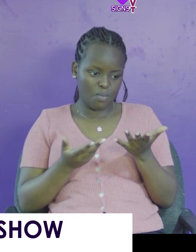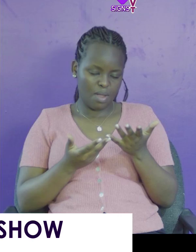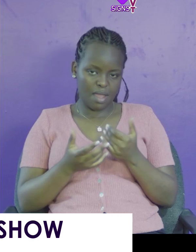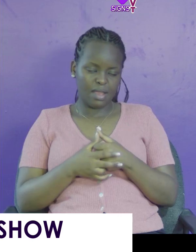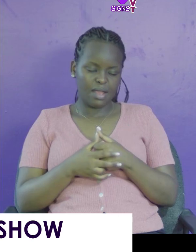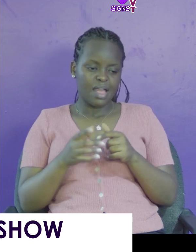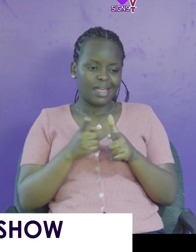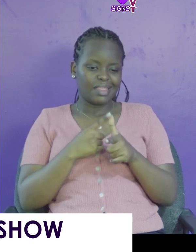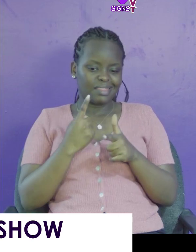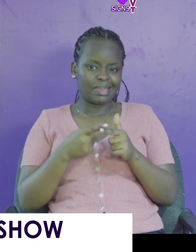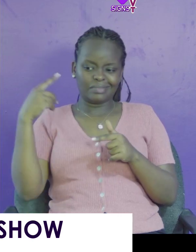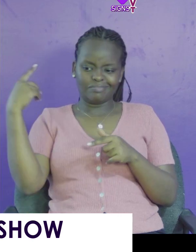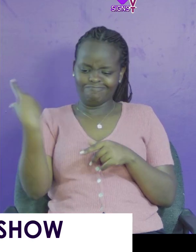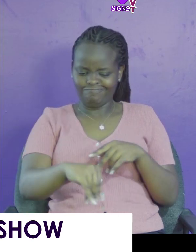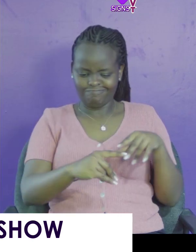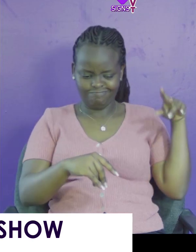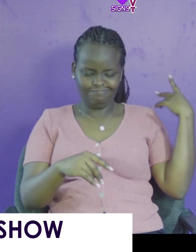you're beaten,